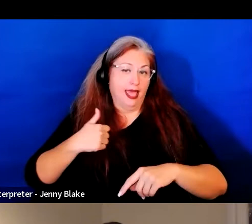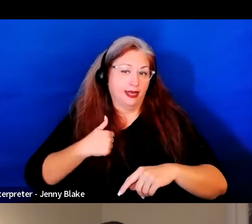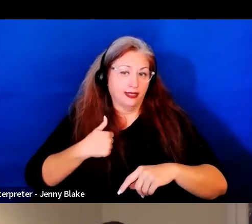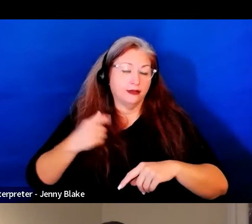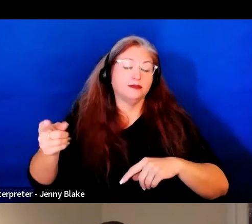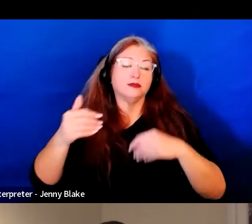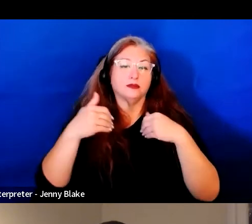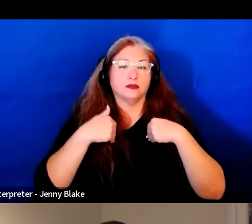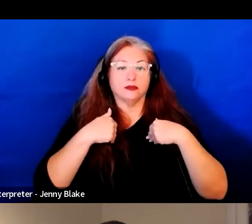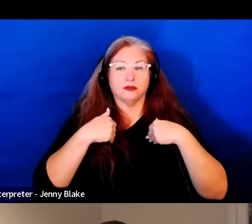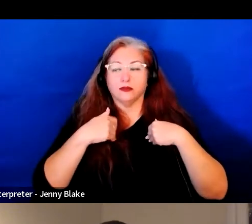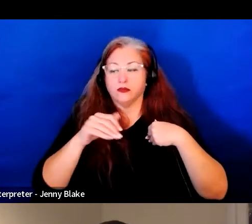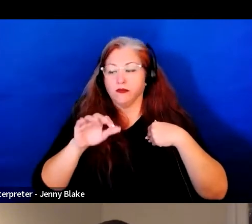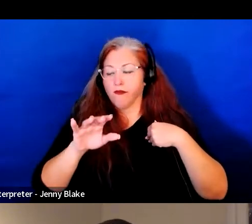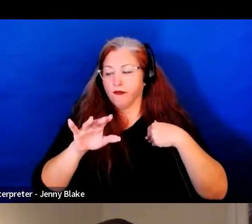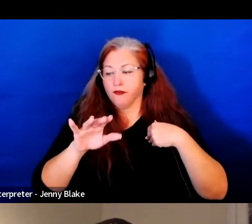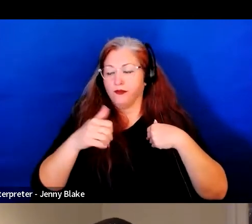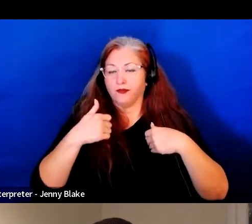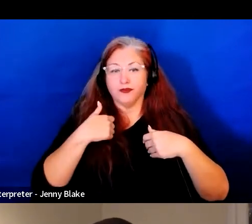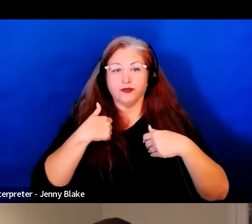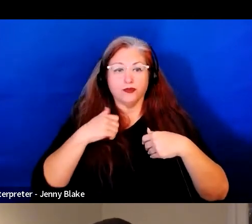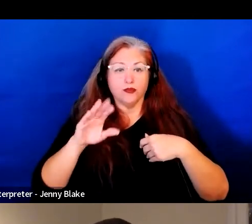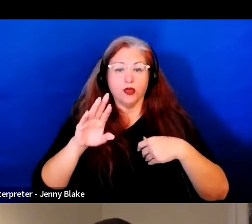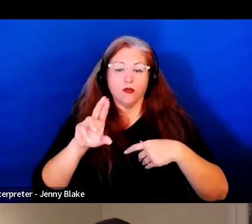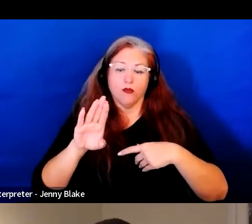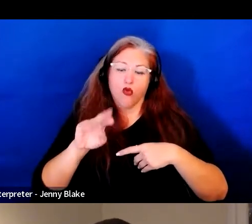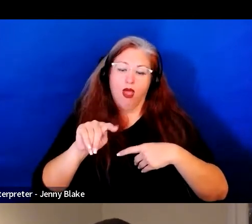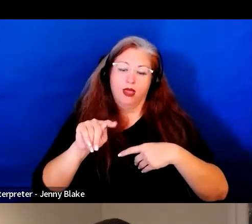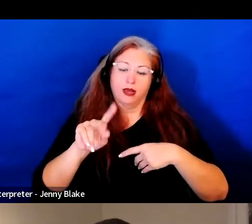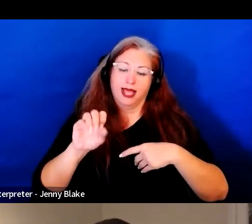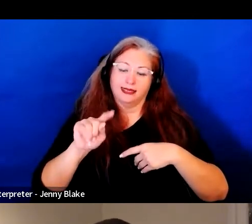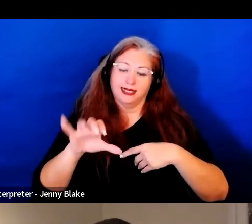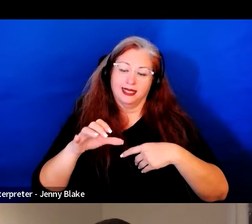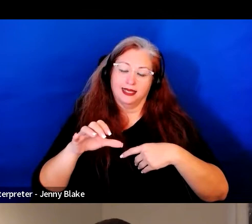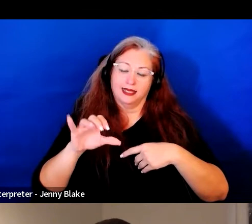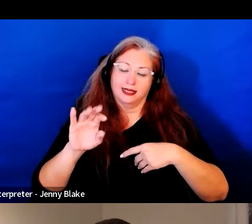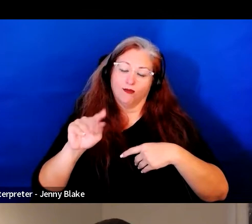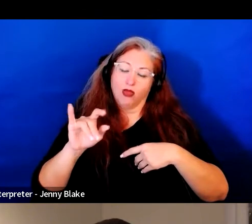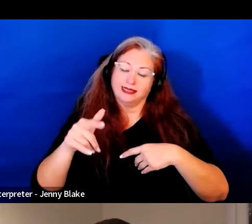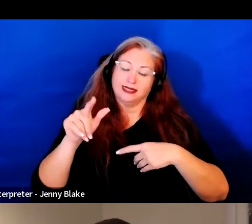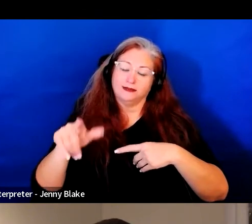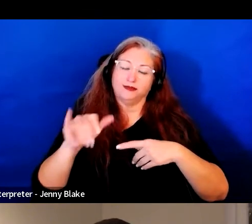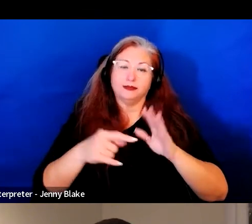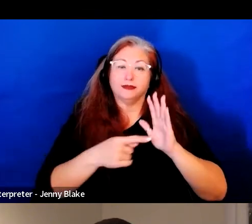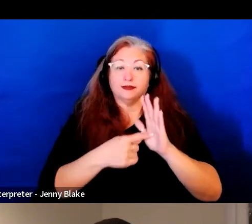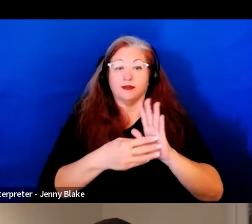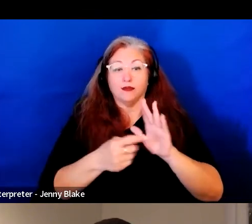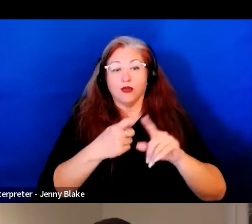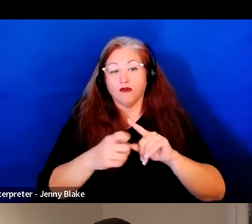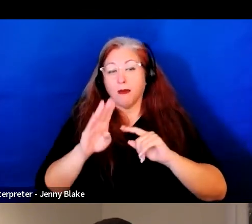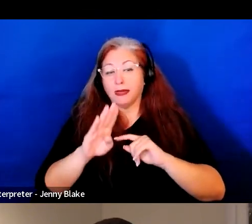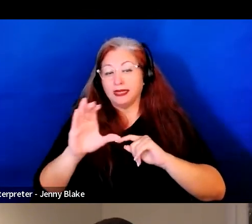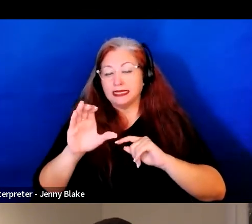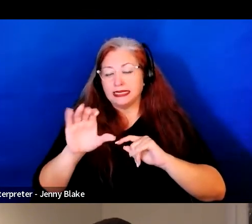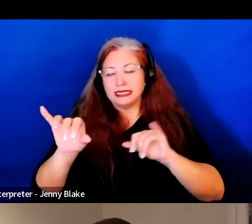have our Canadian Broadcasting Corporation, which is, you know, like modeled on the BBC in some ways